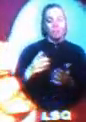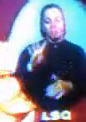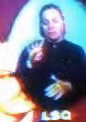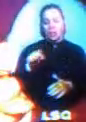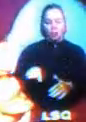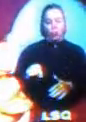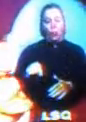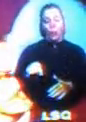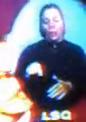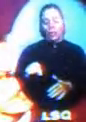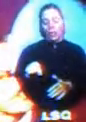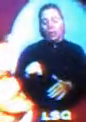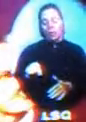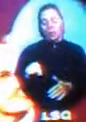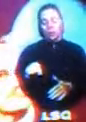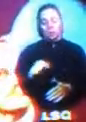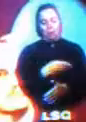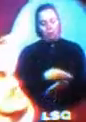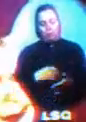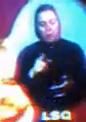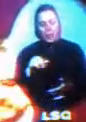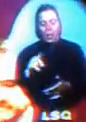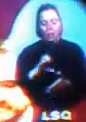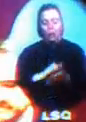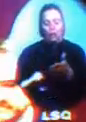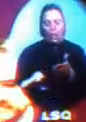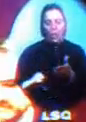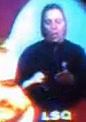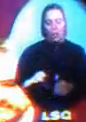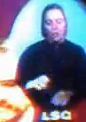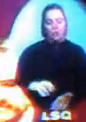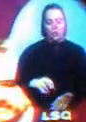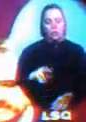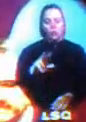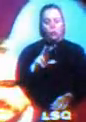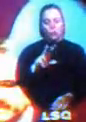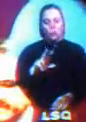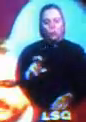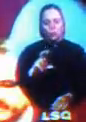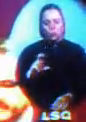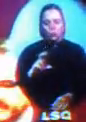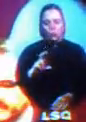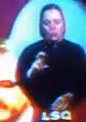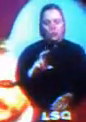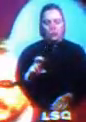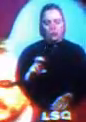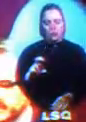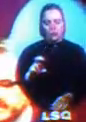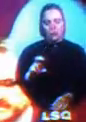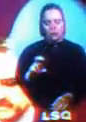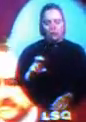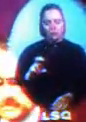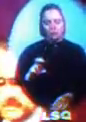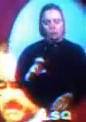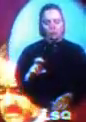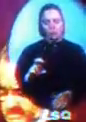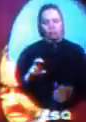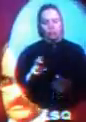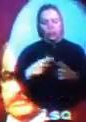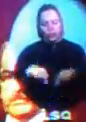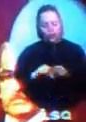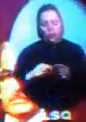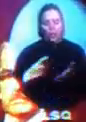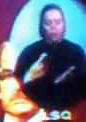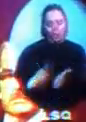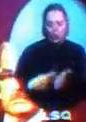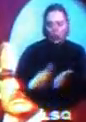multinational software companies, including Corel, Dell, HP, Apple, IBM, and Intel, 300 of Canada's Boards of Trades Association, 25 university